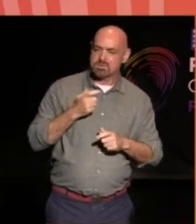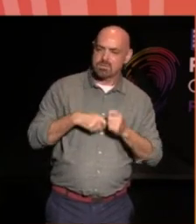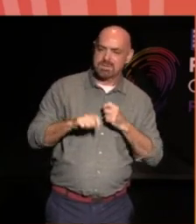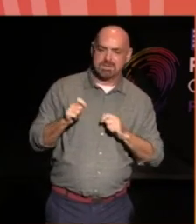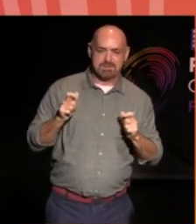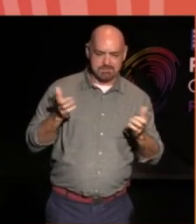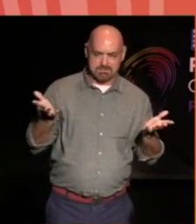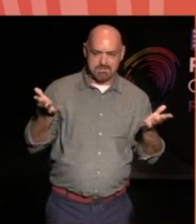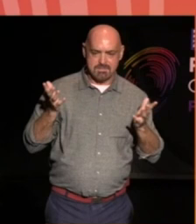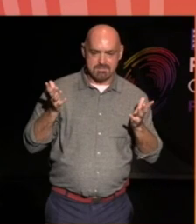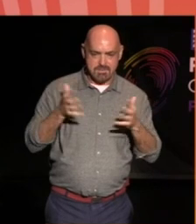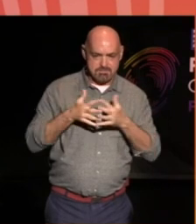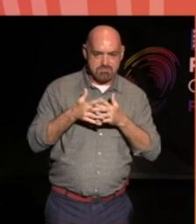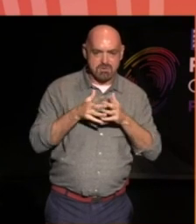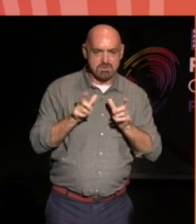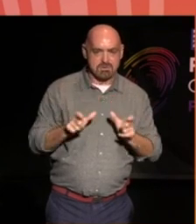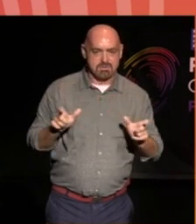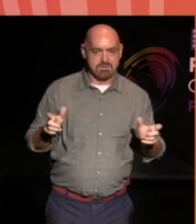Americans.